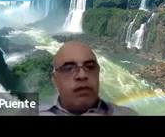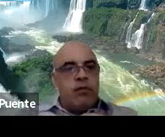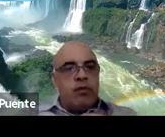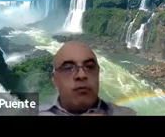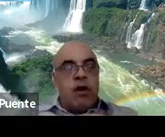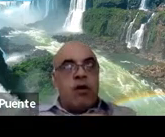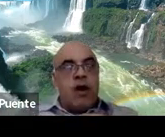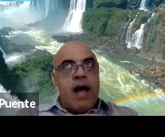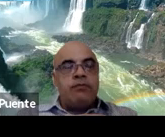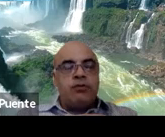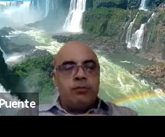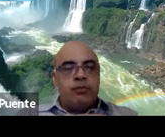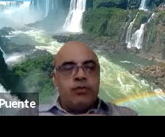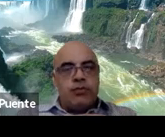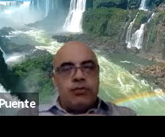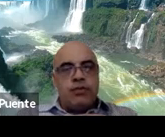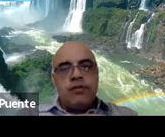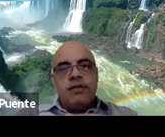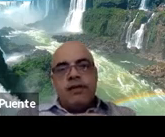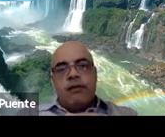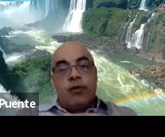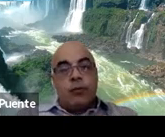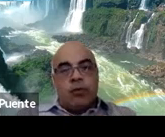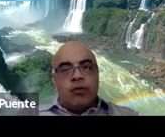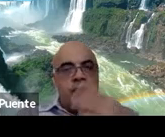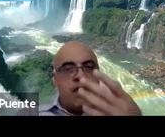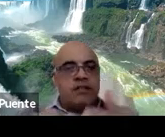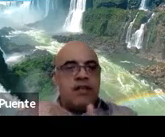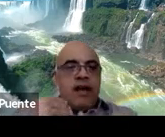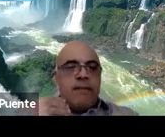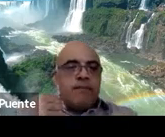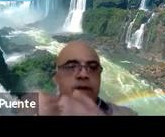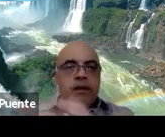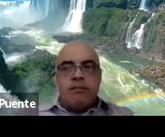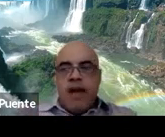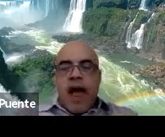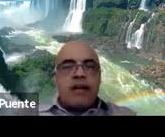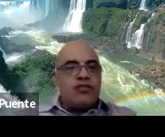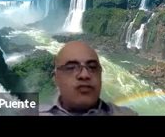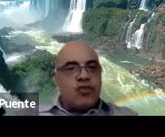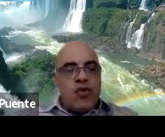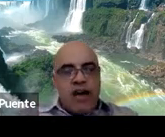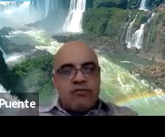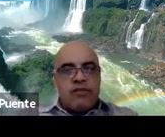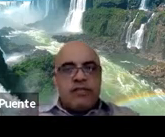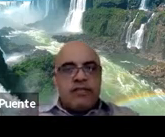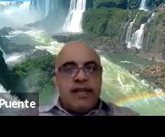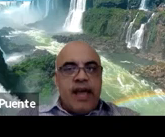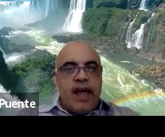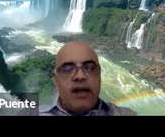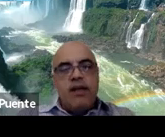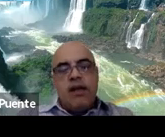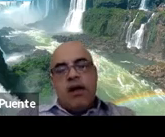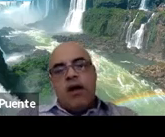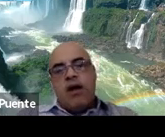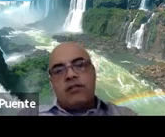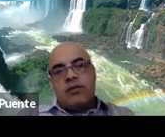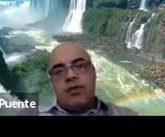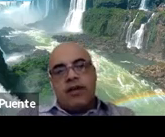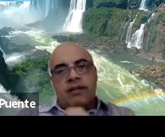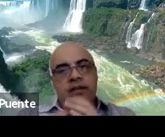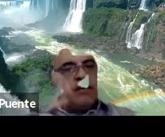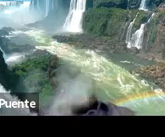they are apt to reproduce. Verbal, the things that actors or actresses say